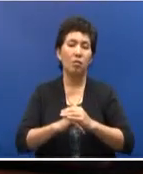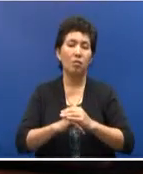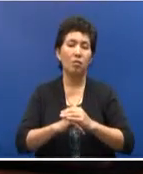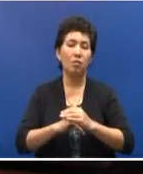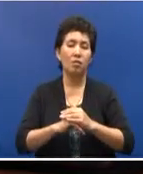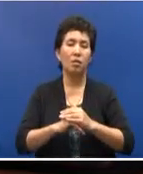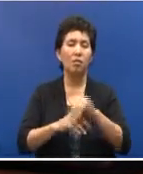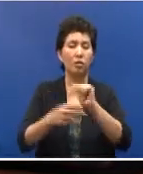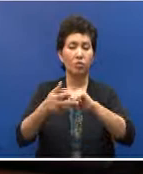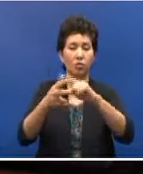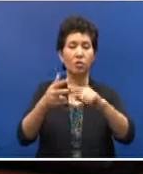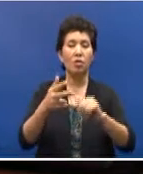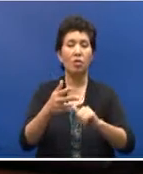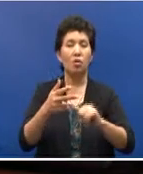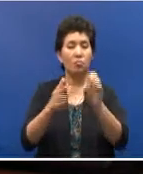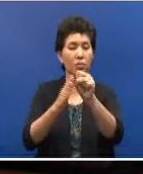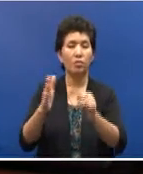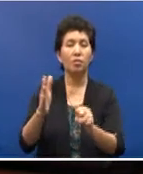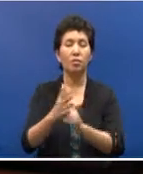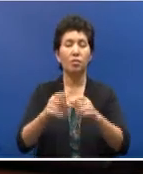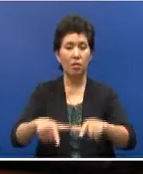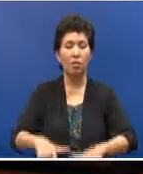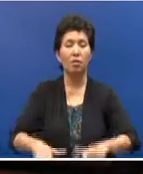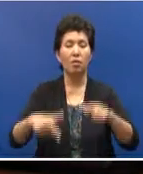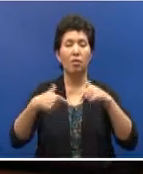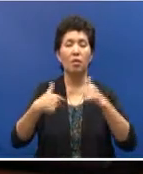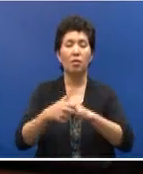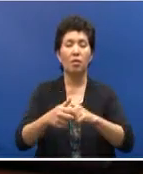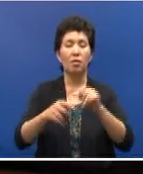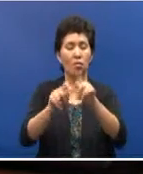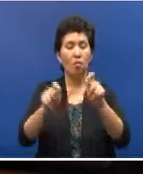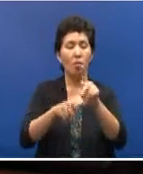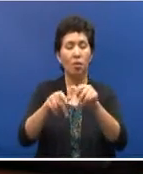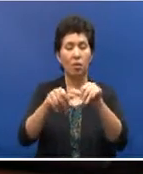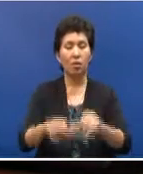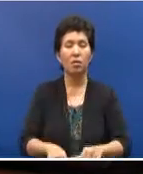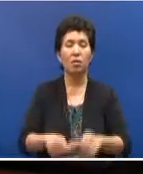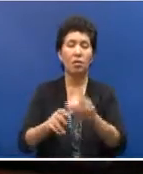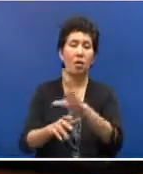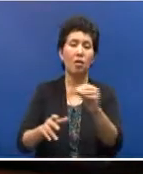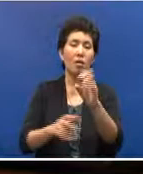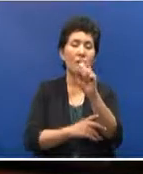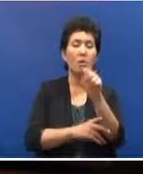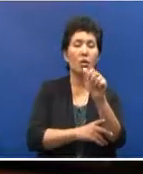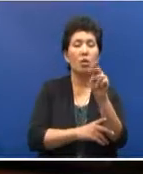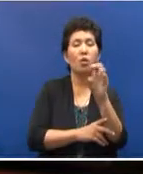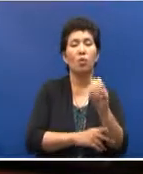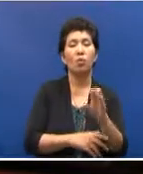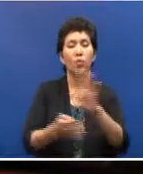Three conditions that may lead to the formations of racism and ethnocentrism. Okay, the first